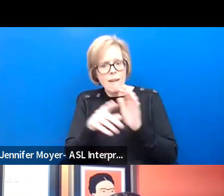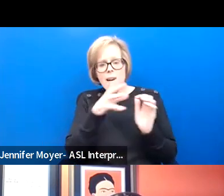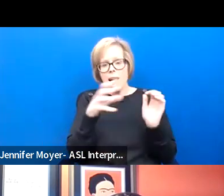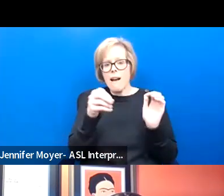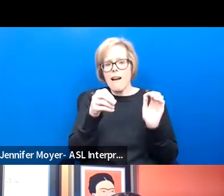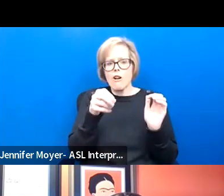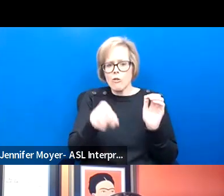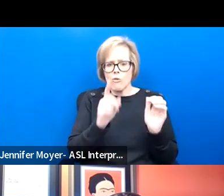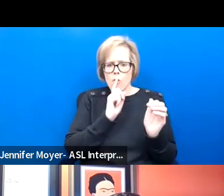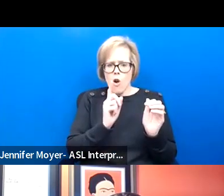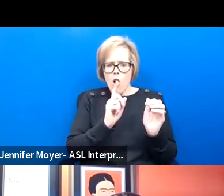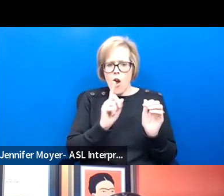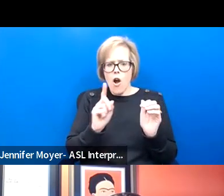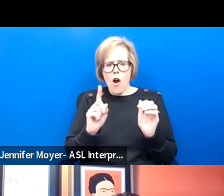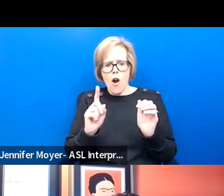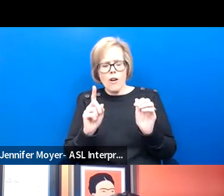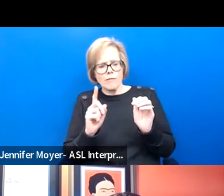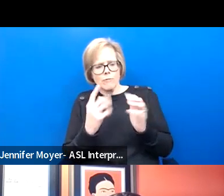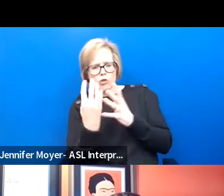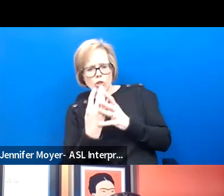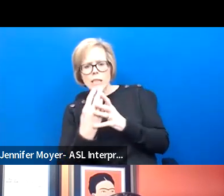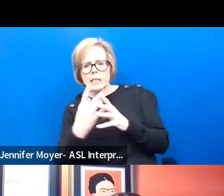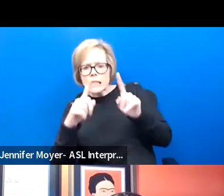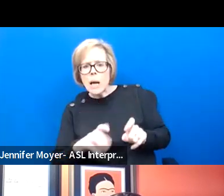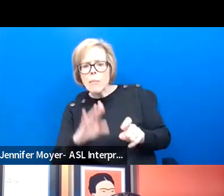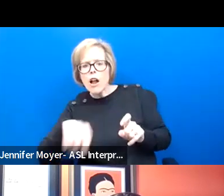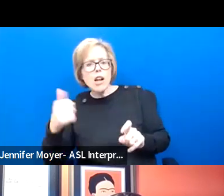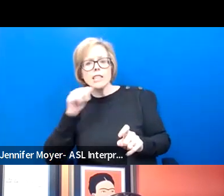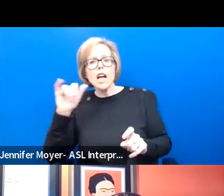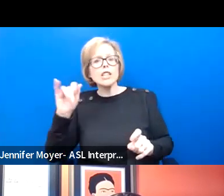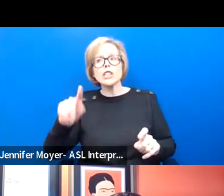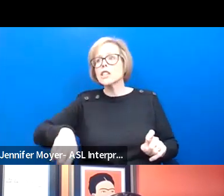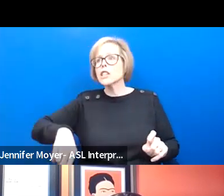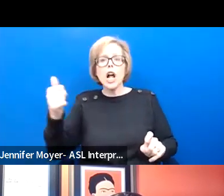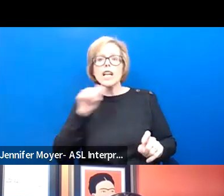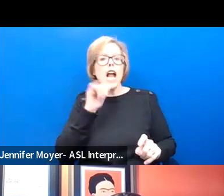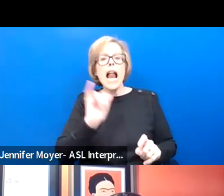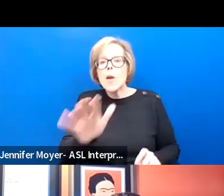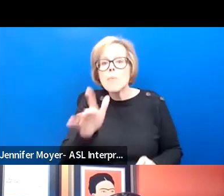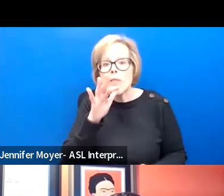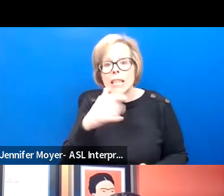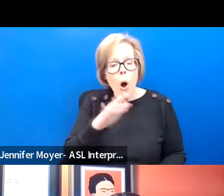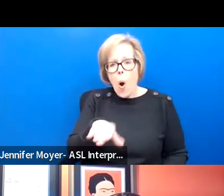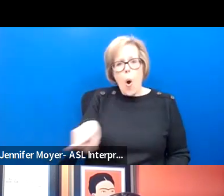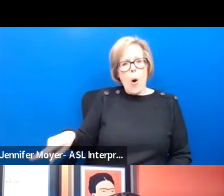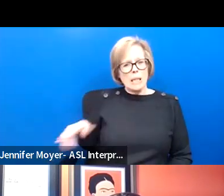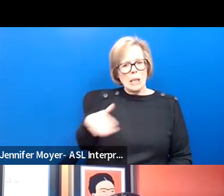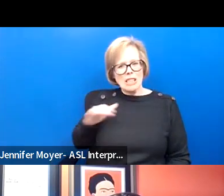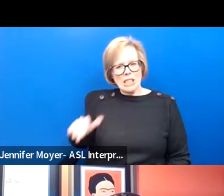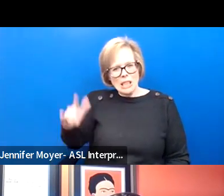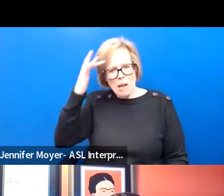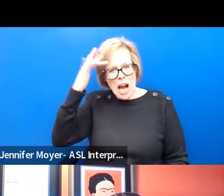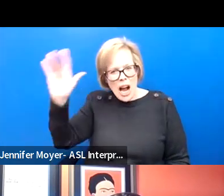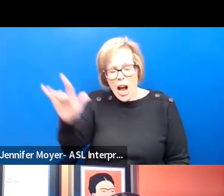been vetted by someone else. So it's not just your mother saying you're super smart. It's somebody that actually does this for a